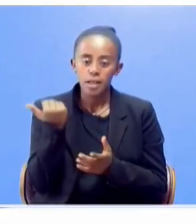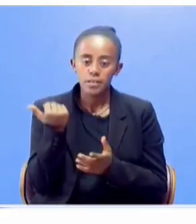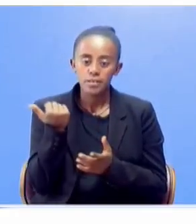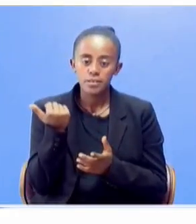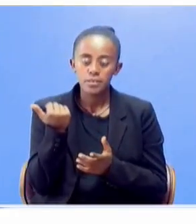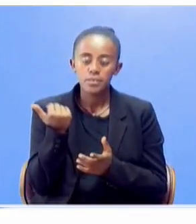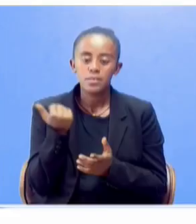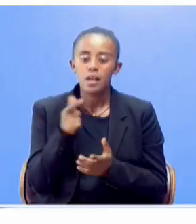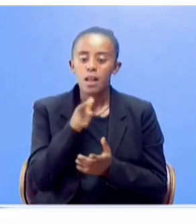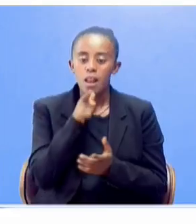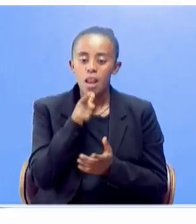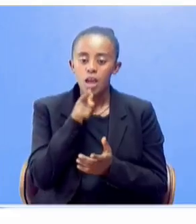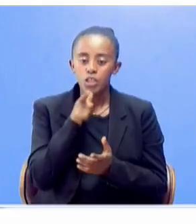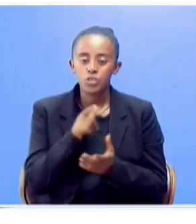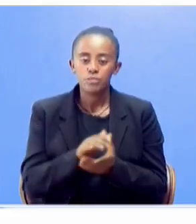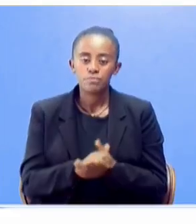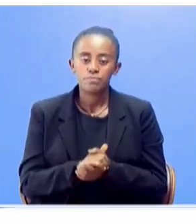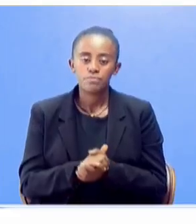lunch.